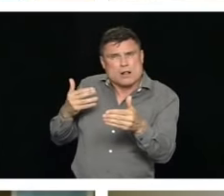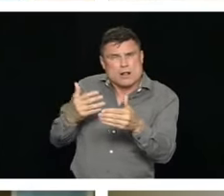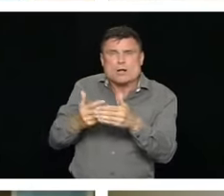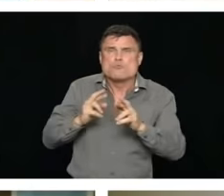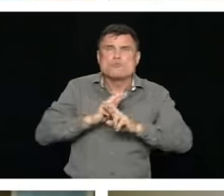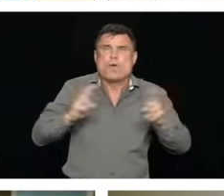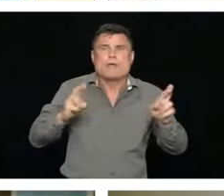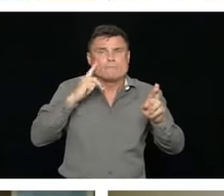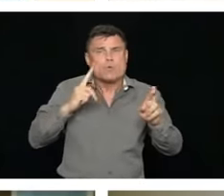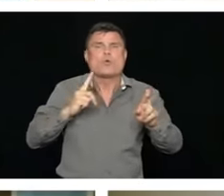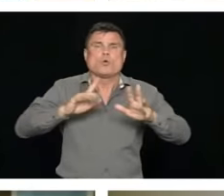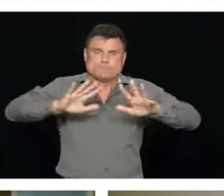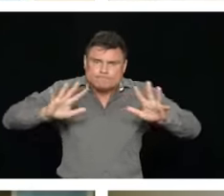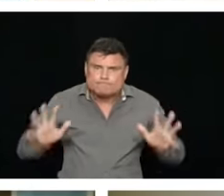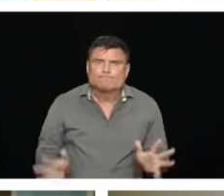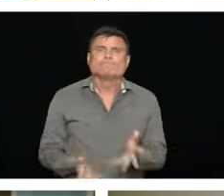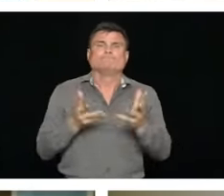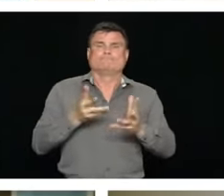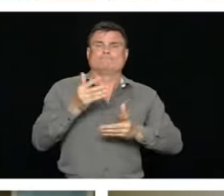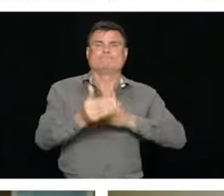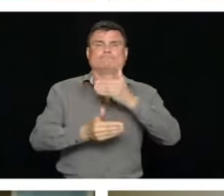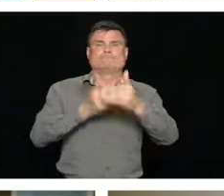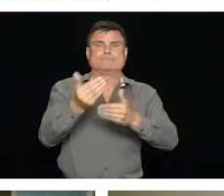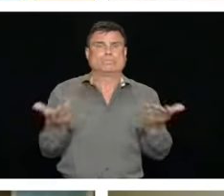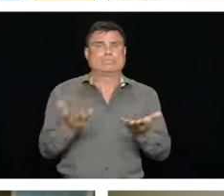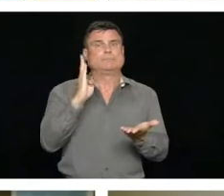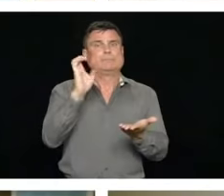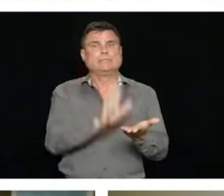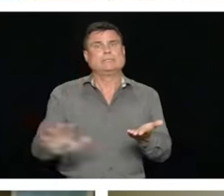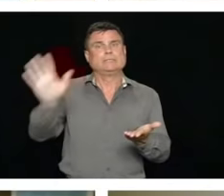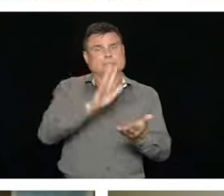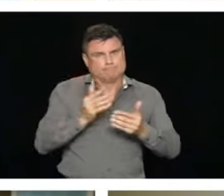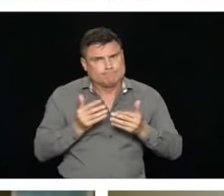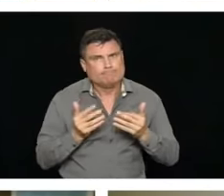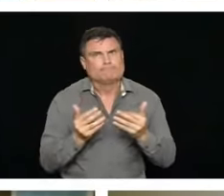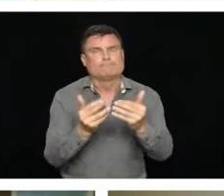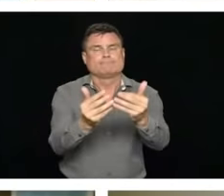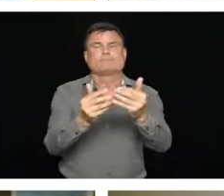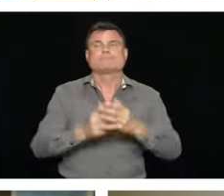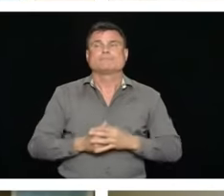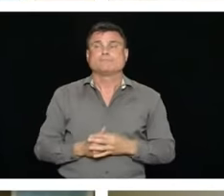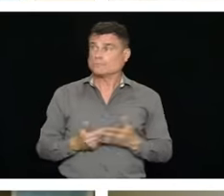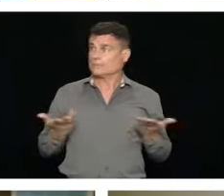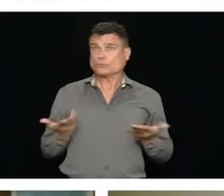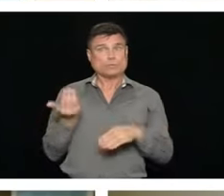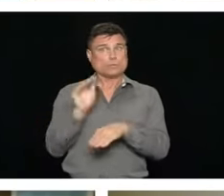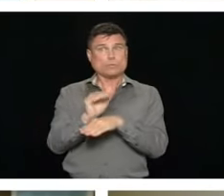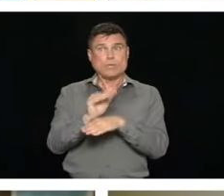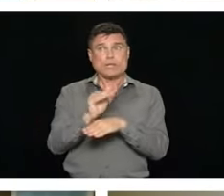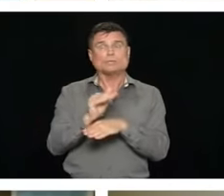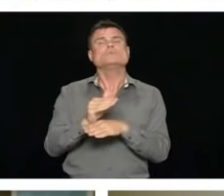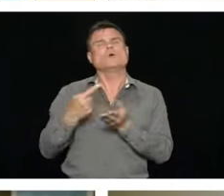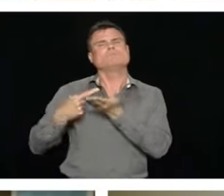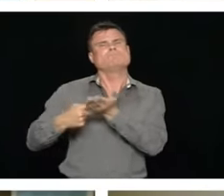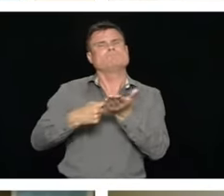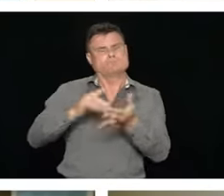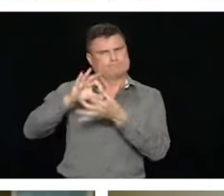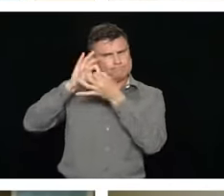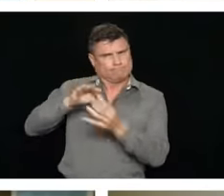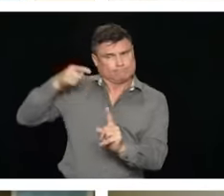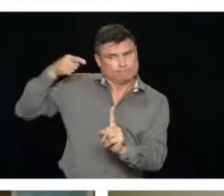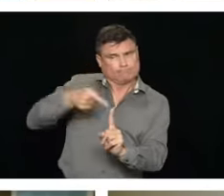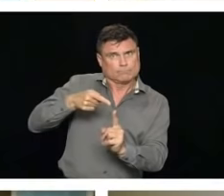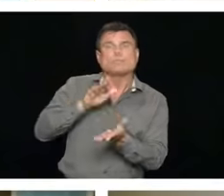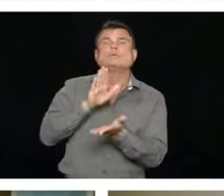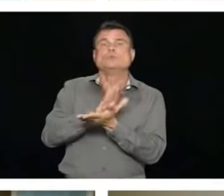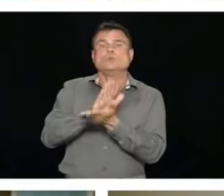and in the month of June, we're here to talk about what a school restart will look like, slowly and cautiously, just like every step of